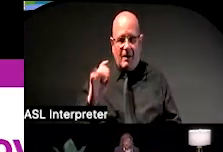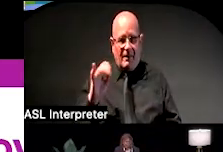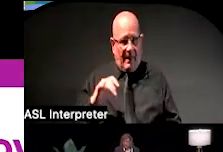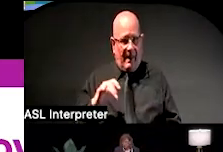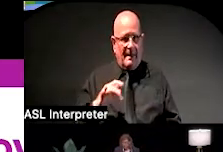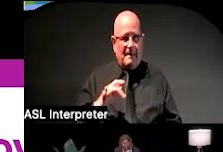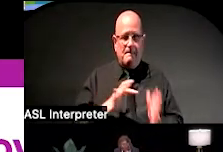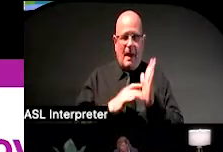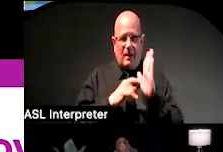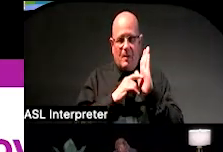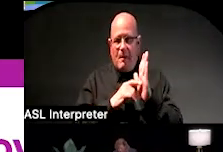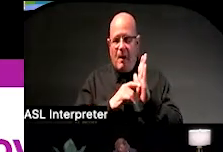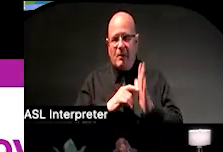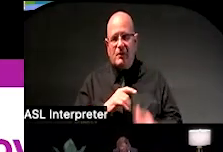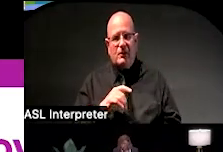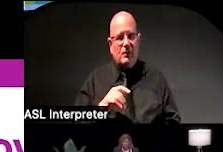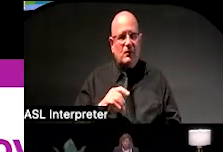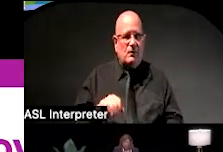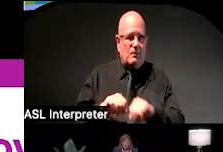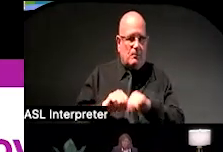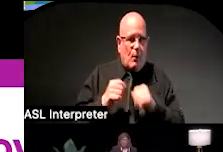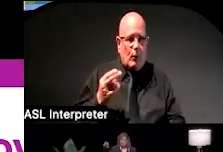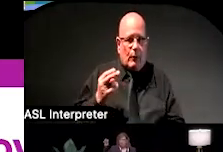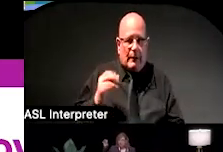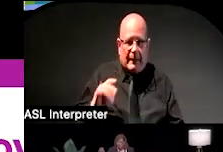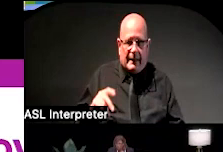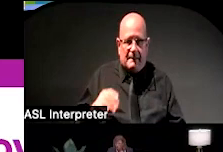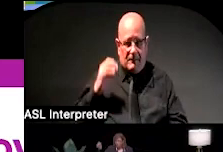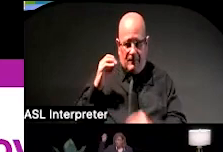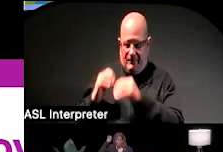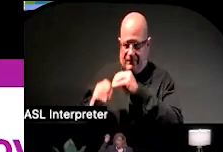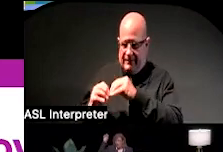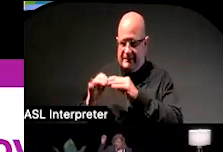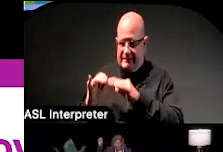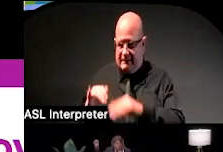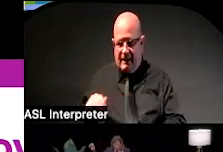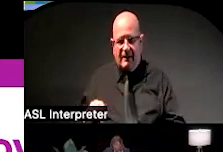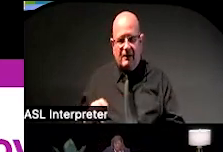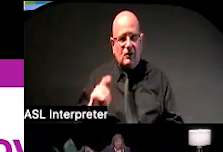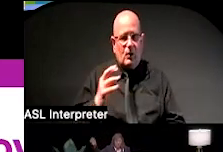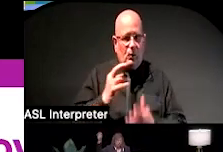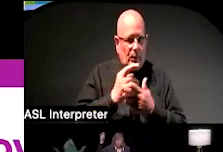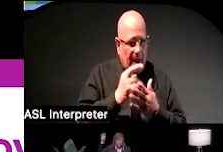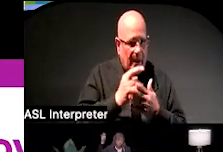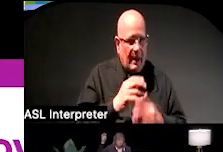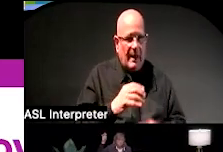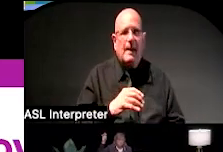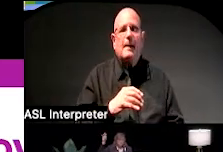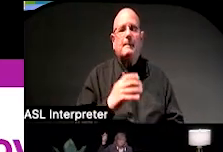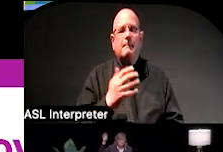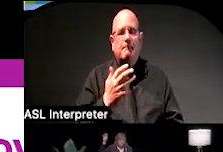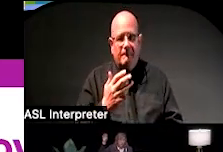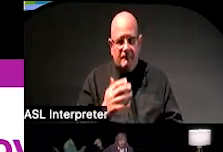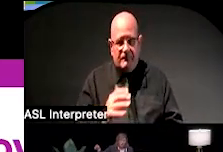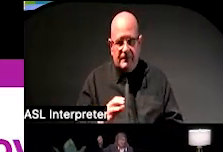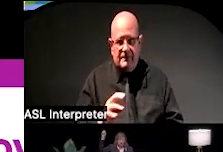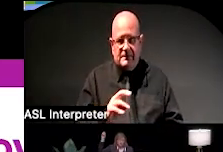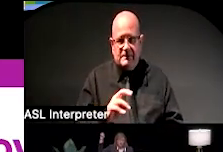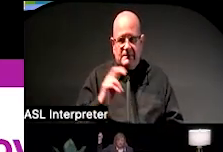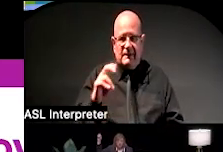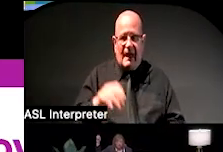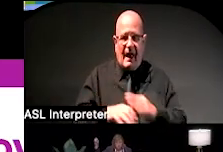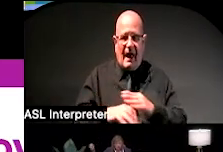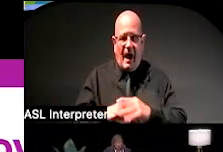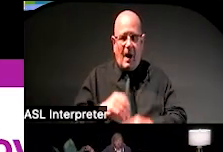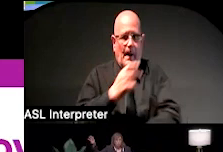know, you have the broken hip, you fix the hip, you go to rehab, you then go to